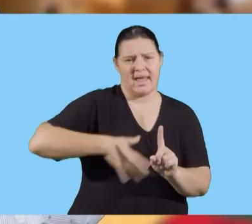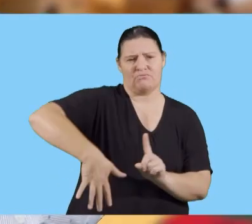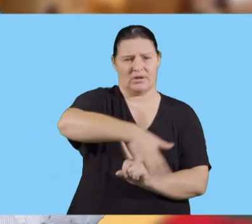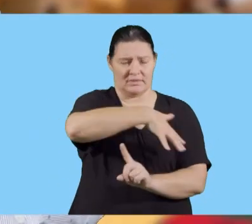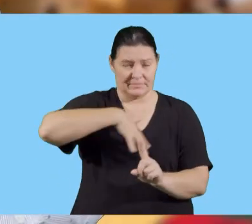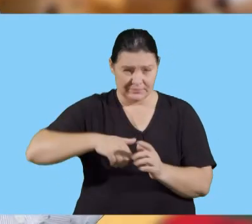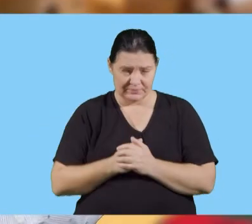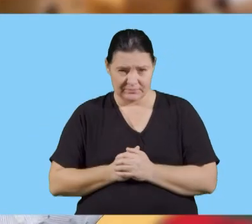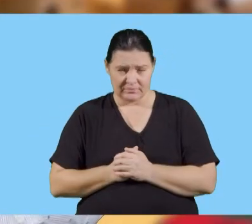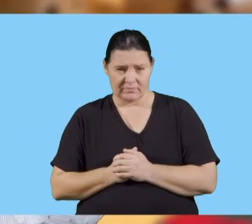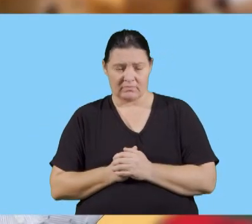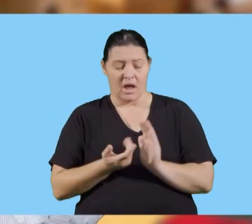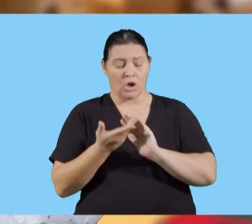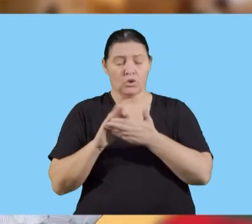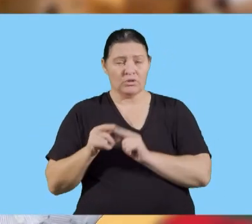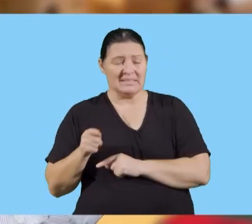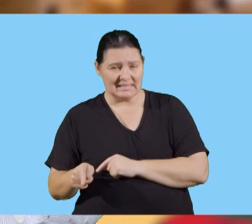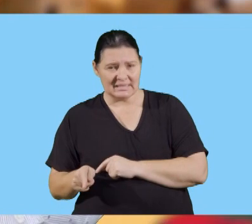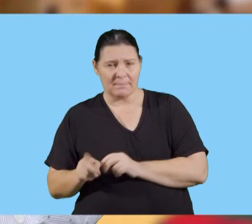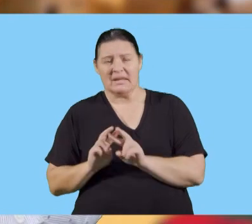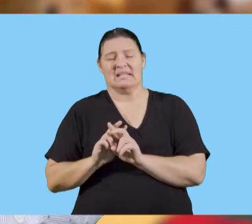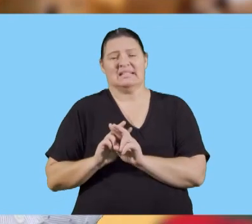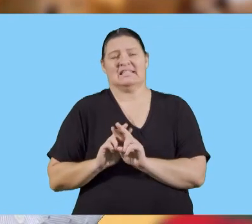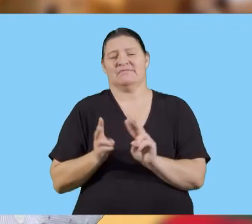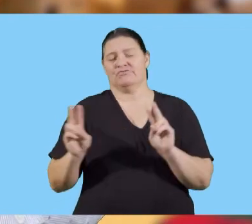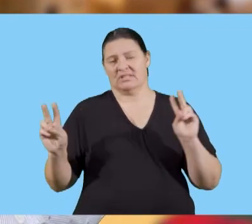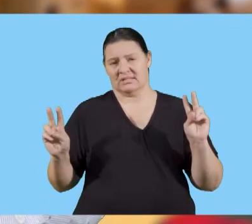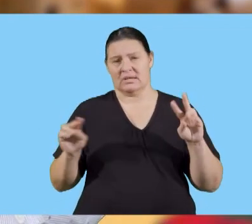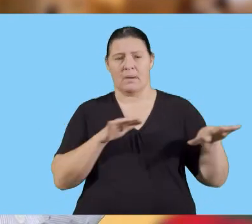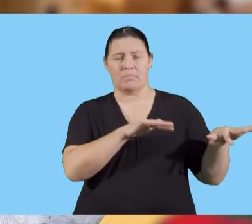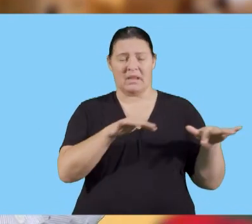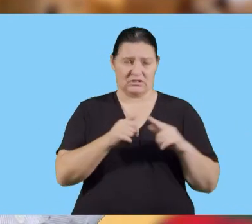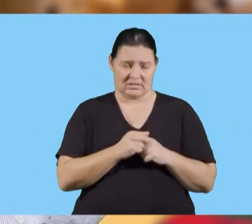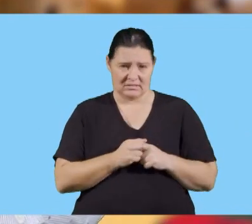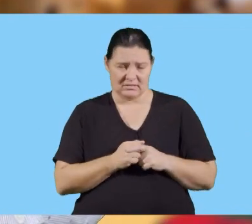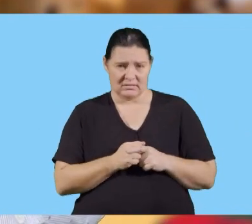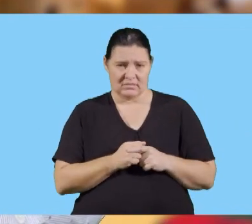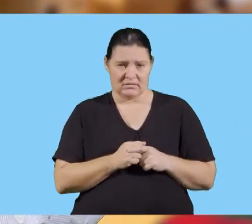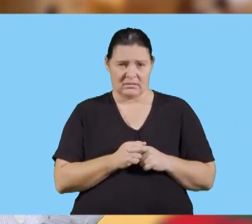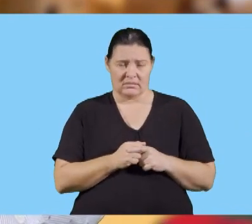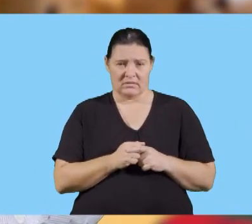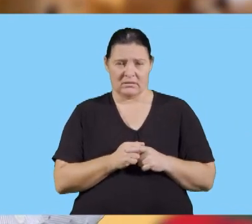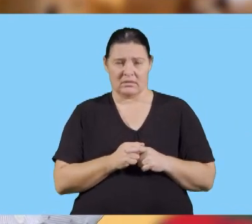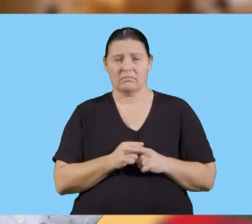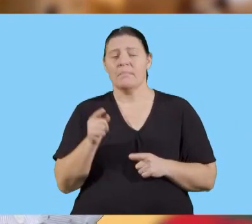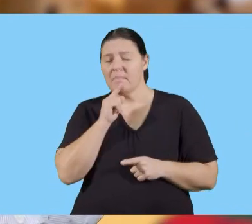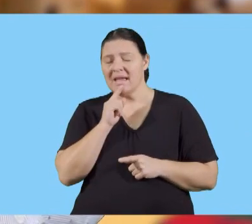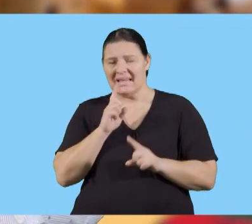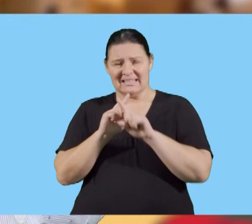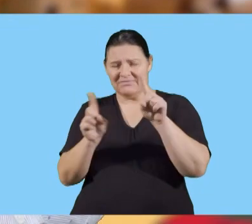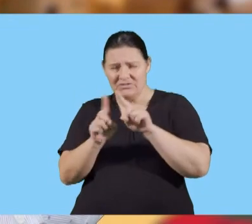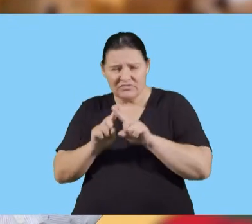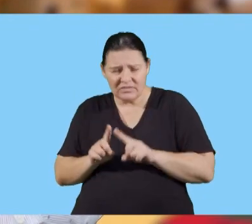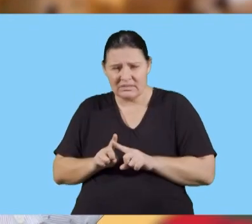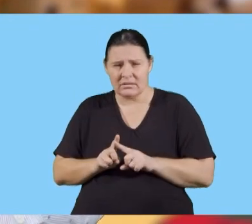to different populations, so different species that come together and coexist in the same area. Now